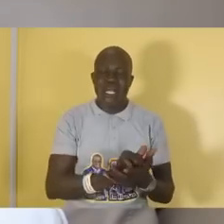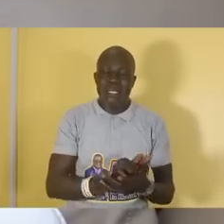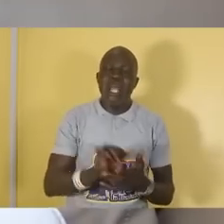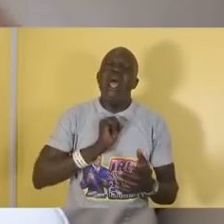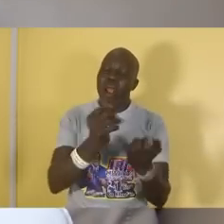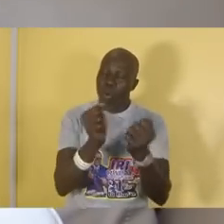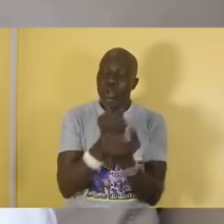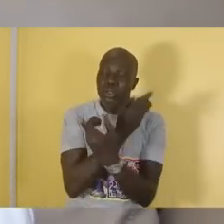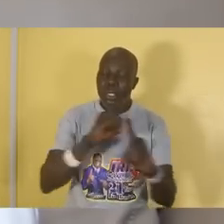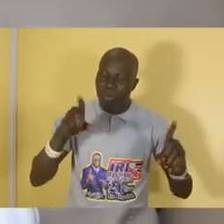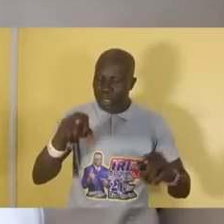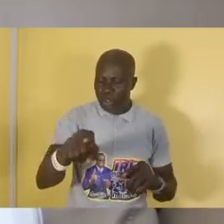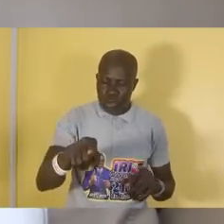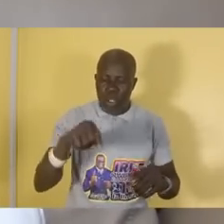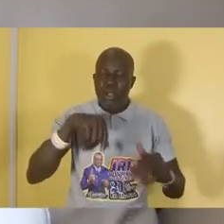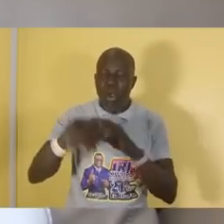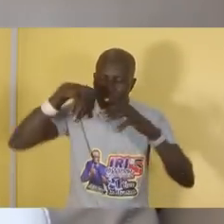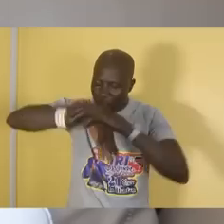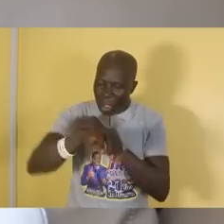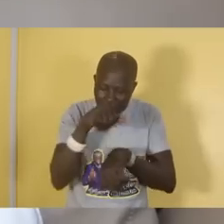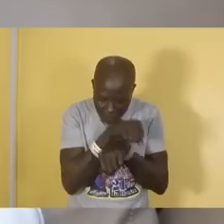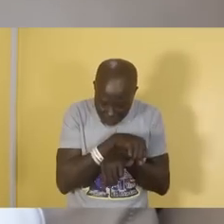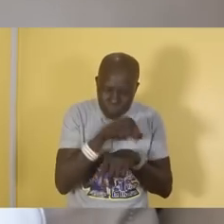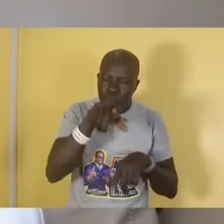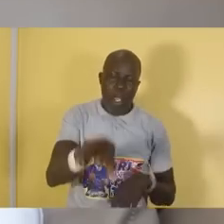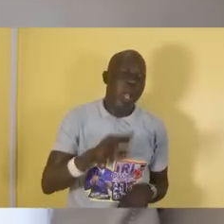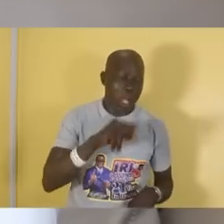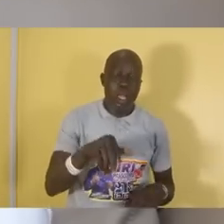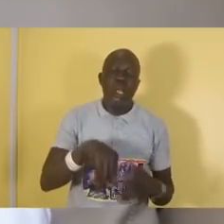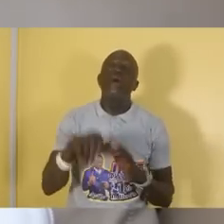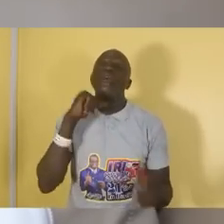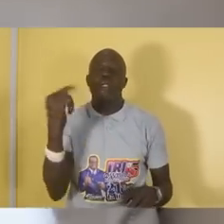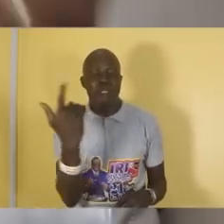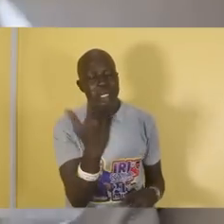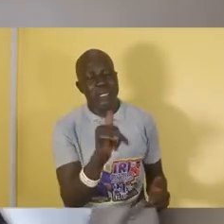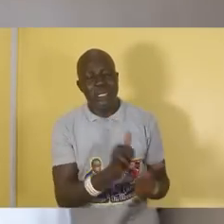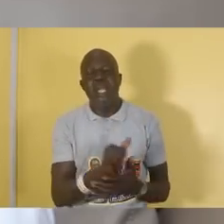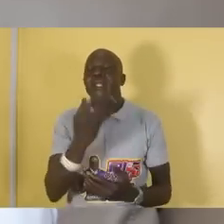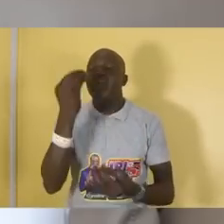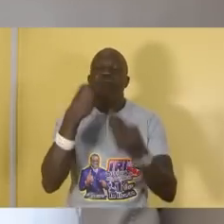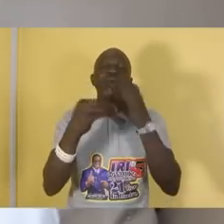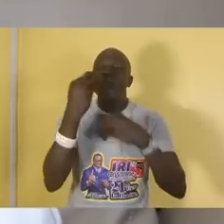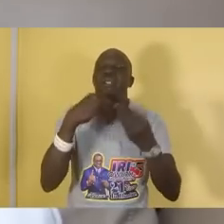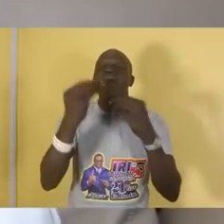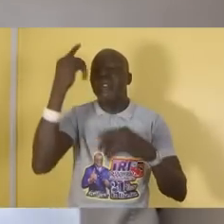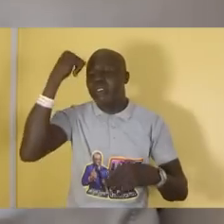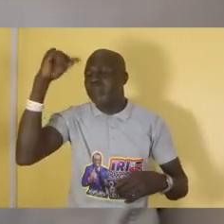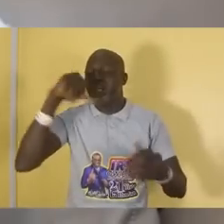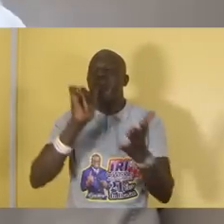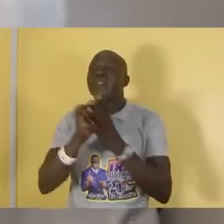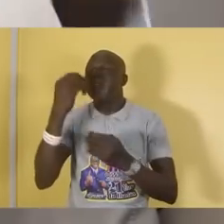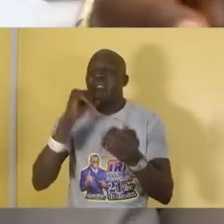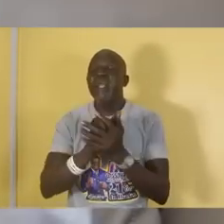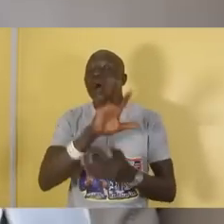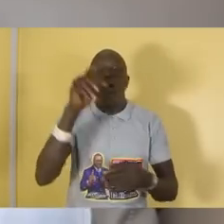that. Want to use it to the Lord. From the captivity to the Lord. Not only that. Eating of the deed that you